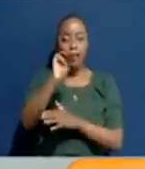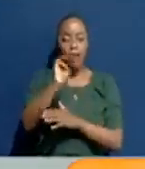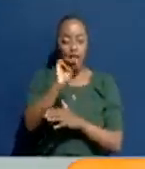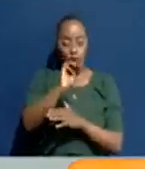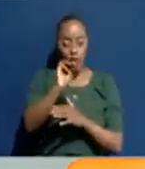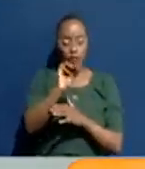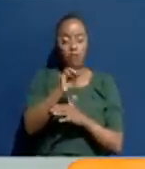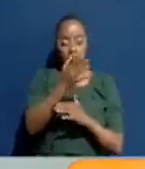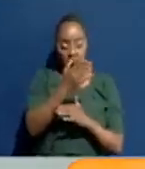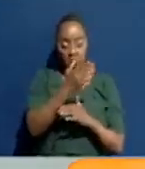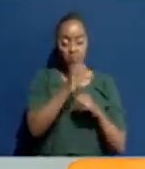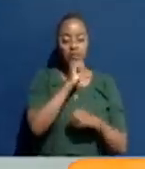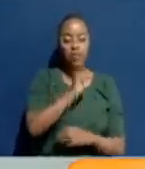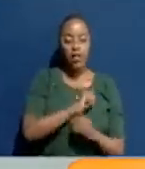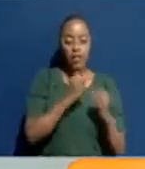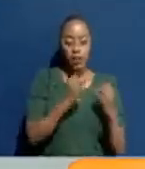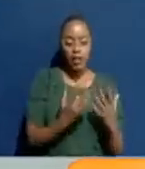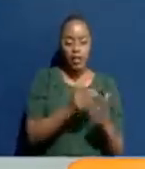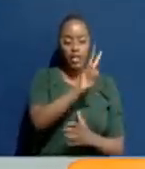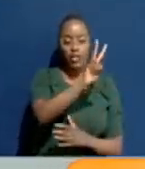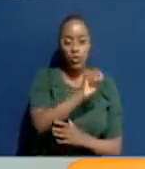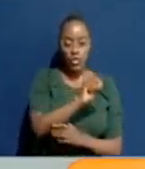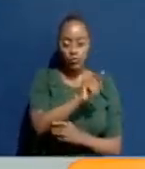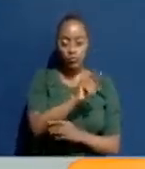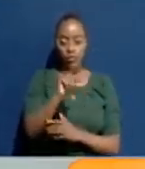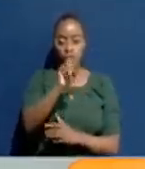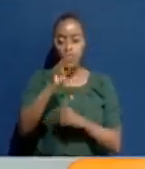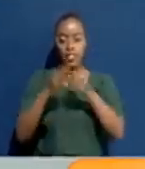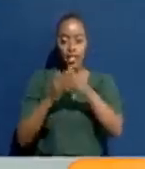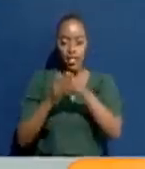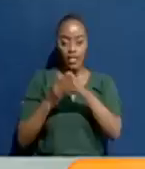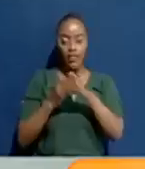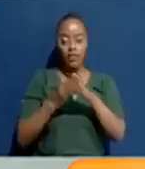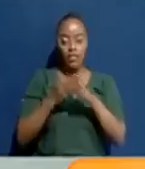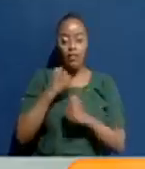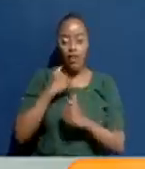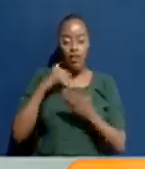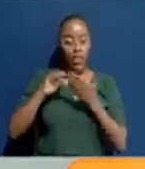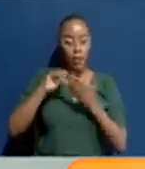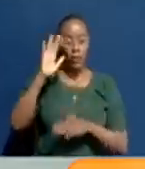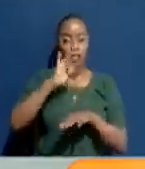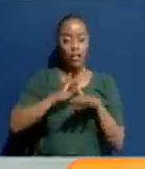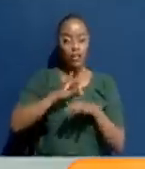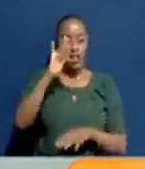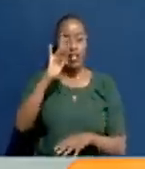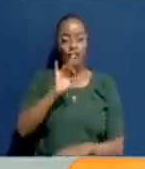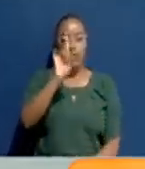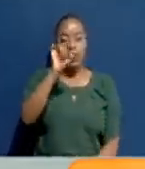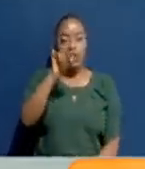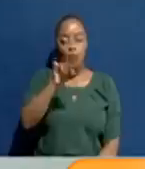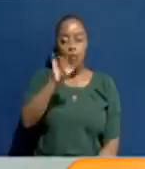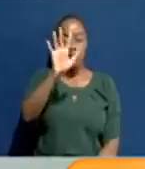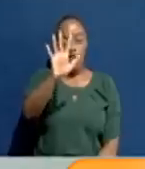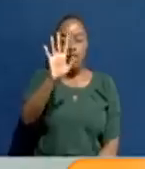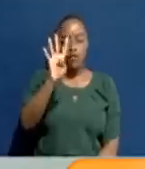with those between the ages of 20 and 29 being the most affected at